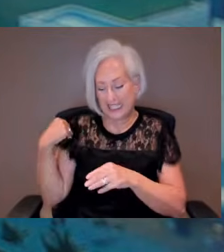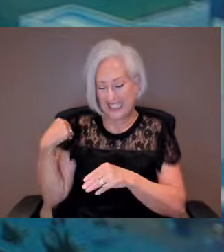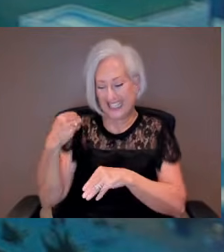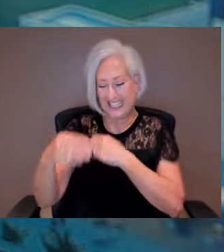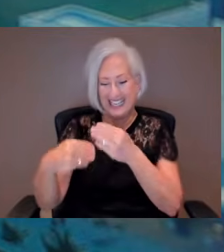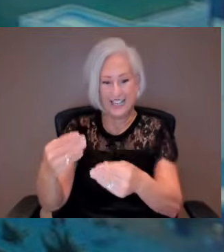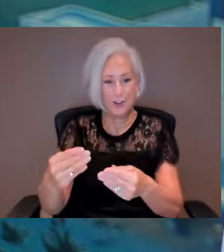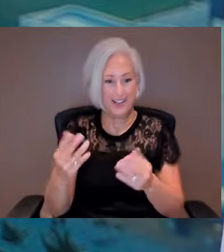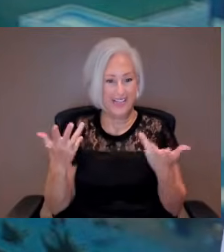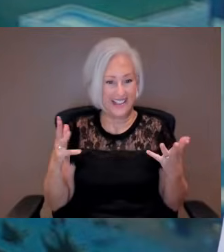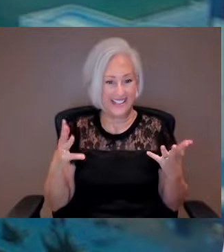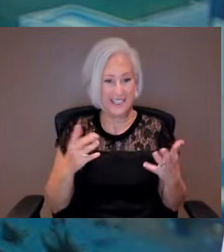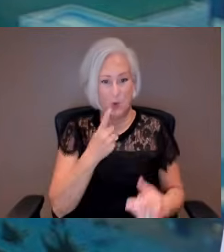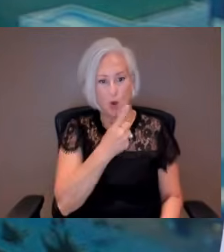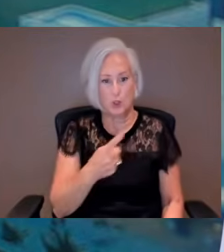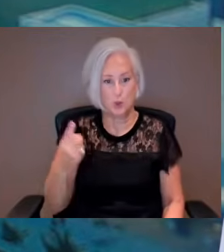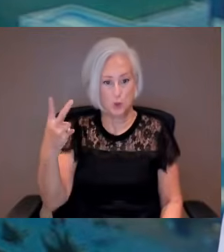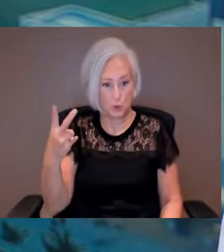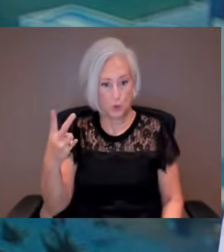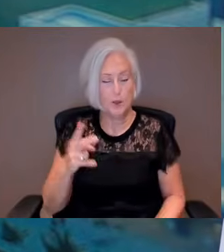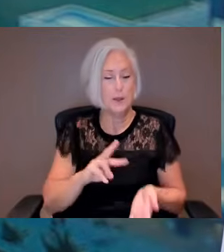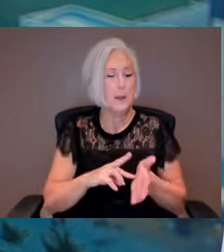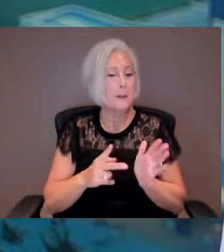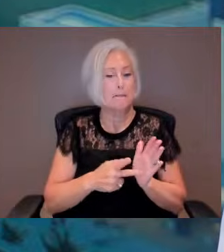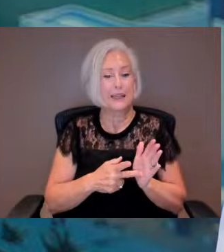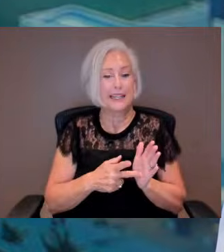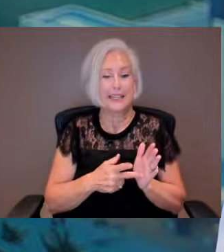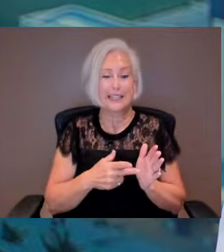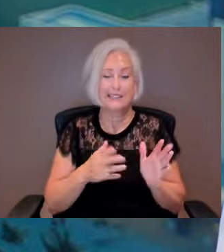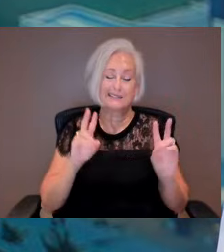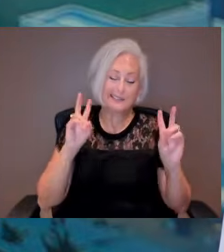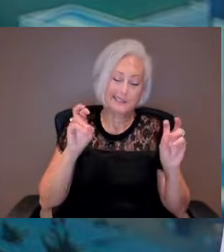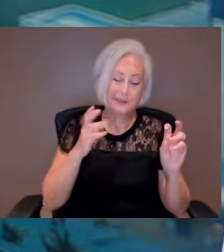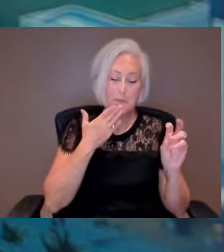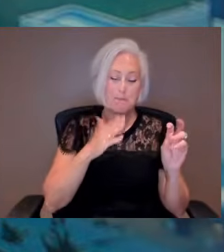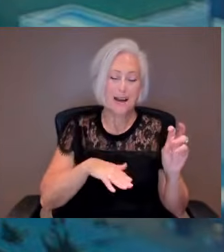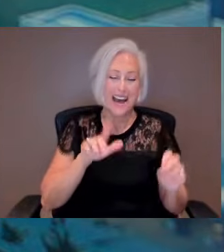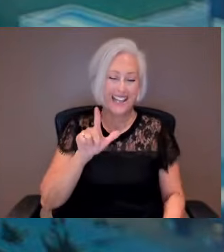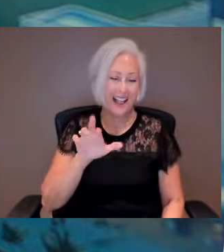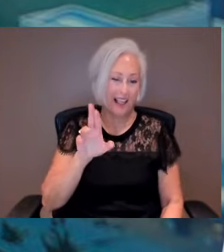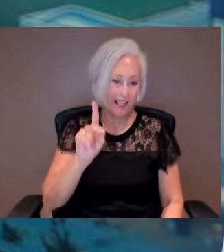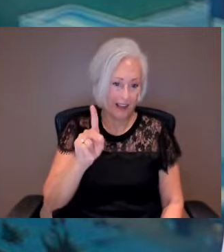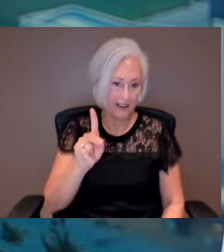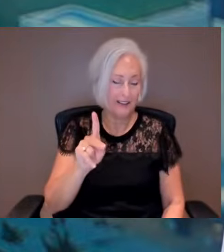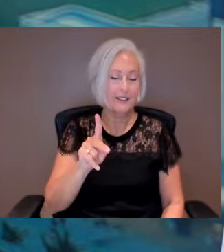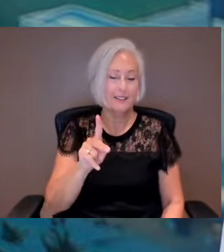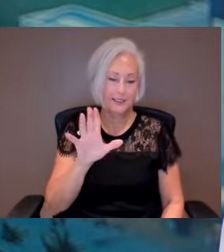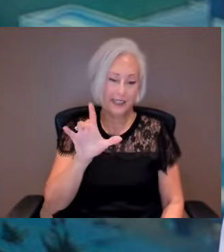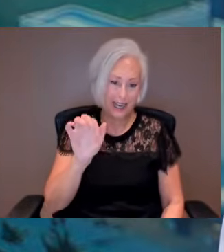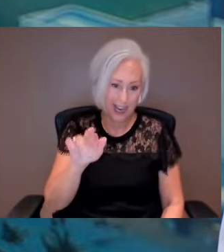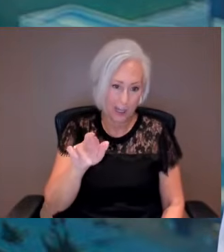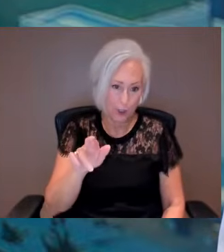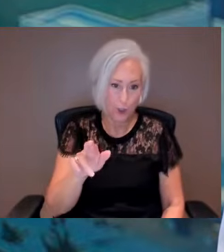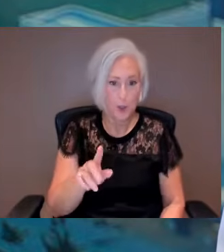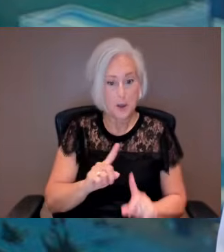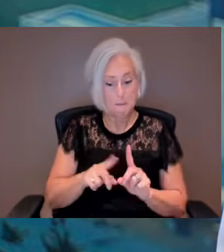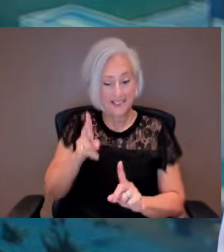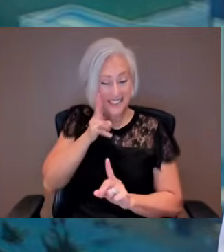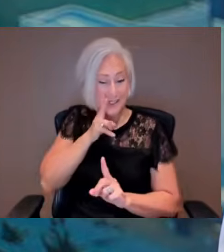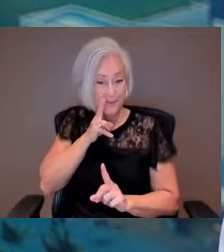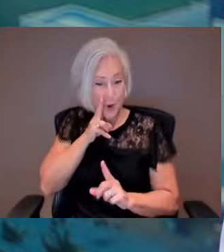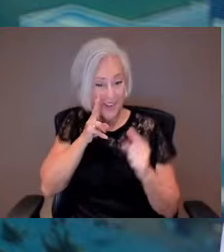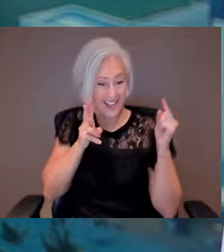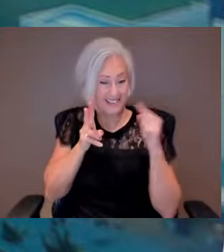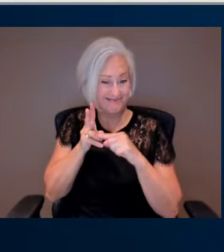they are spontaneous or just bad luck cancers. But smoking is really the one that I think is the biggest and most